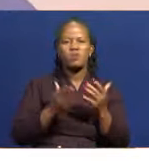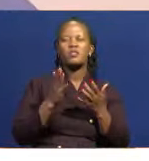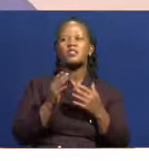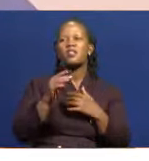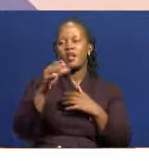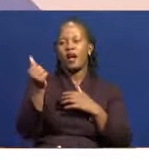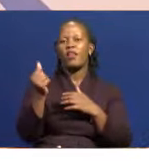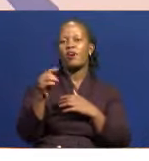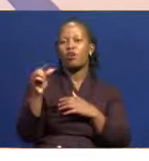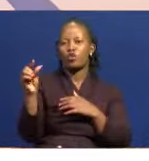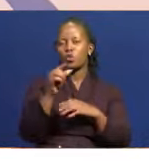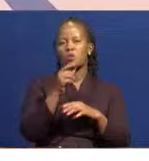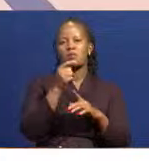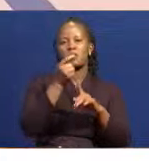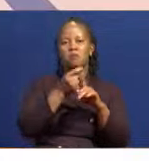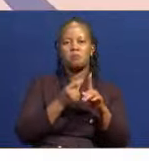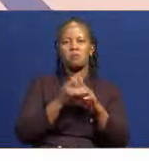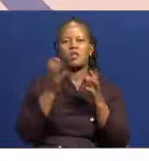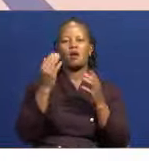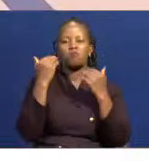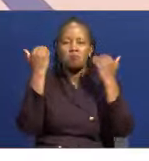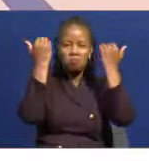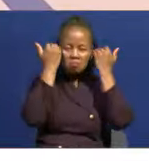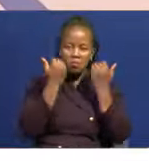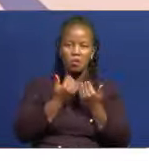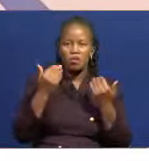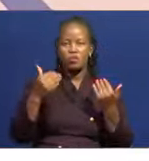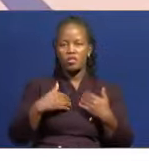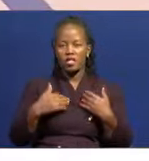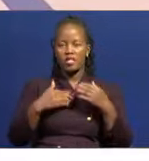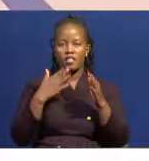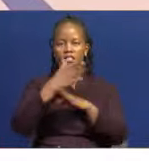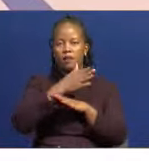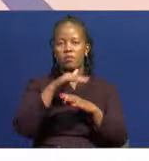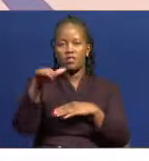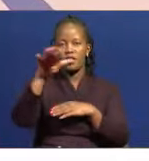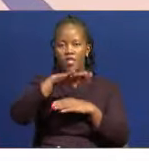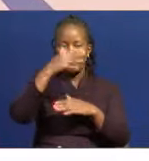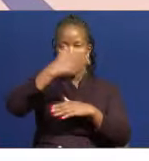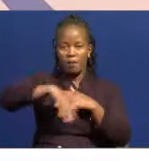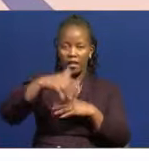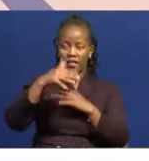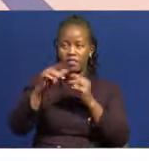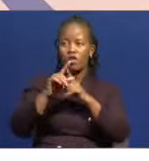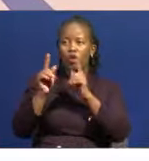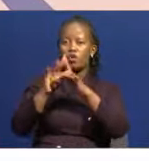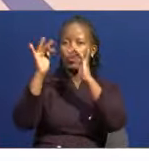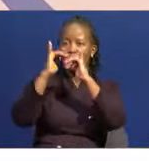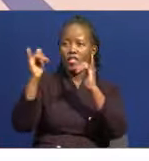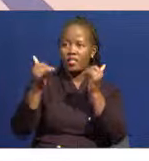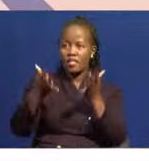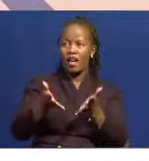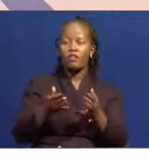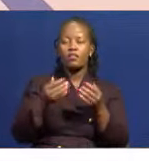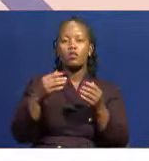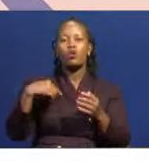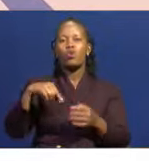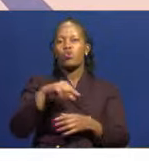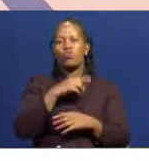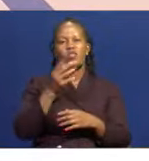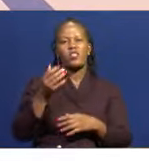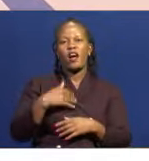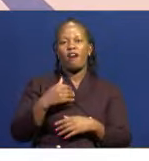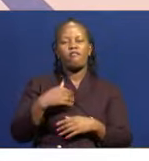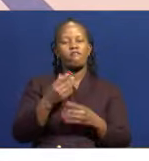which we had, like at Makandara Court. We had to pull down the tents, and therefore now we are short